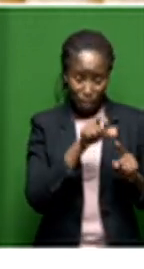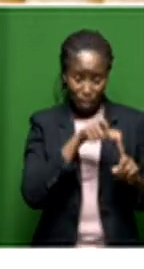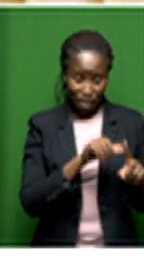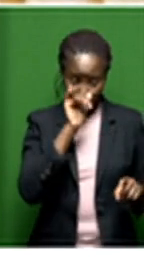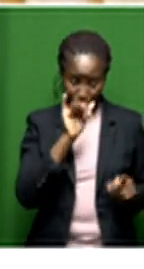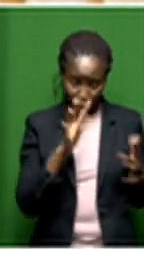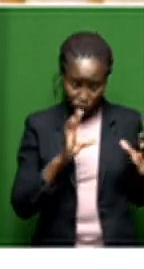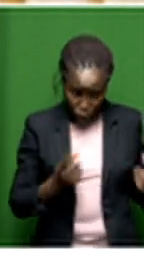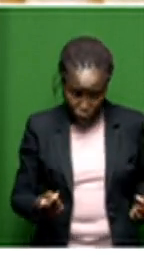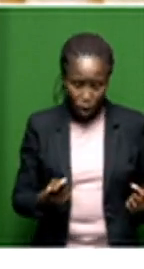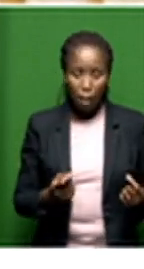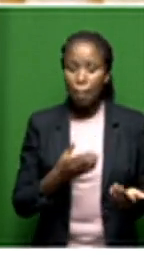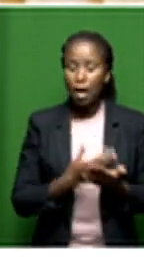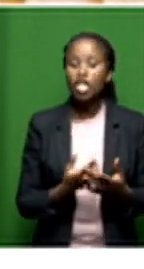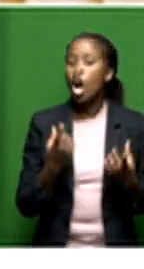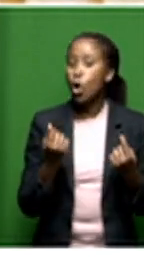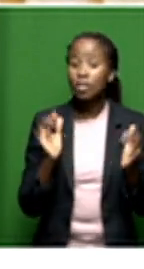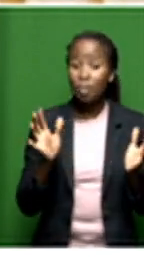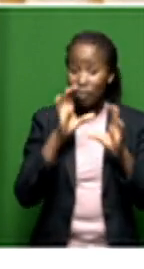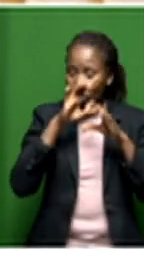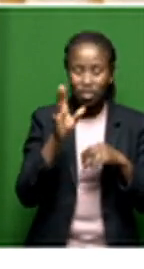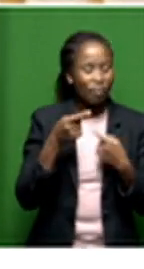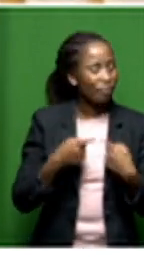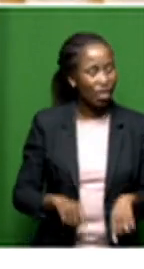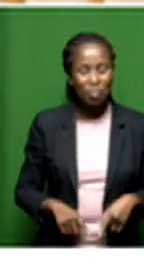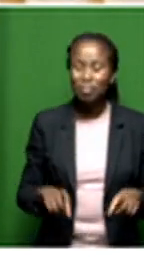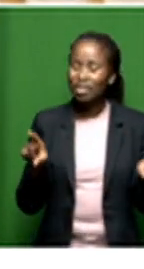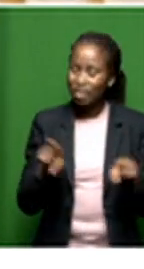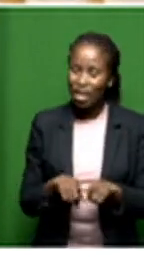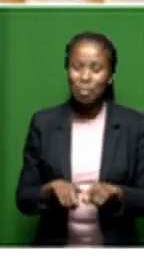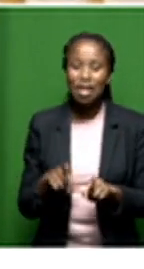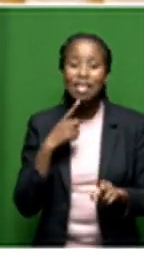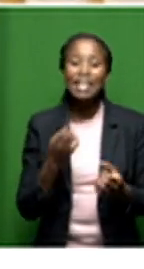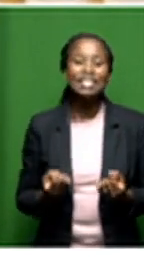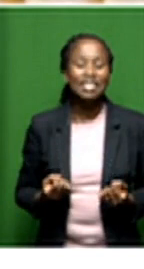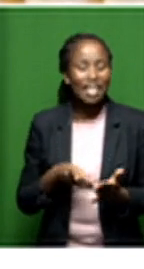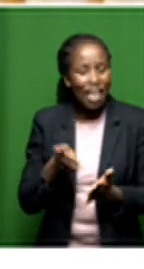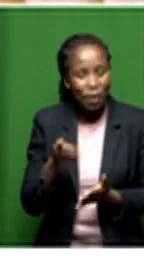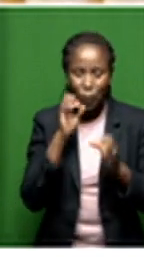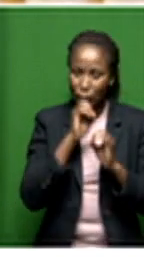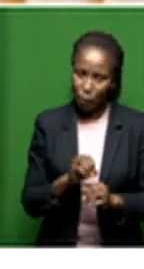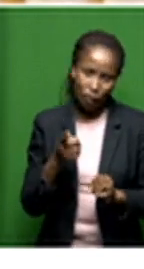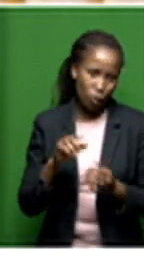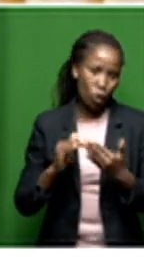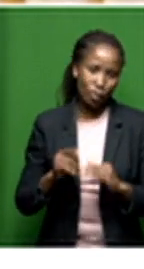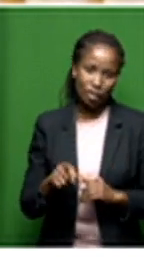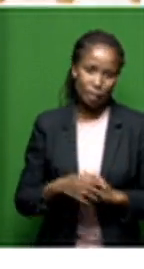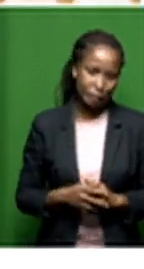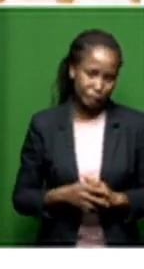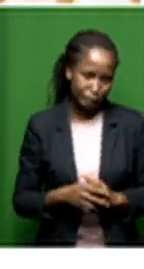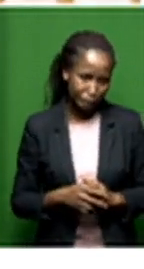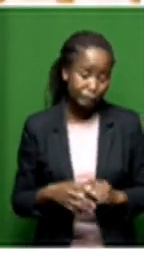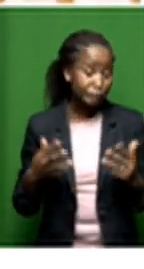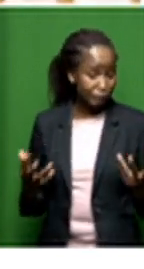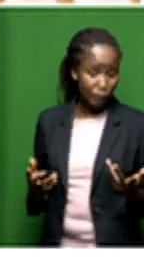become not only a cost issue, but certainly a complete non-service delivery to our communities. So we're not going to exhaust this